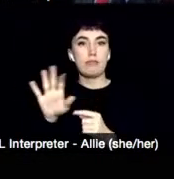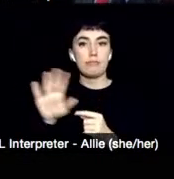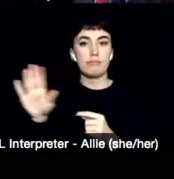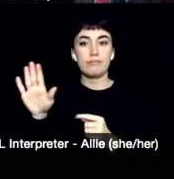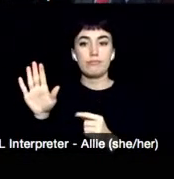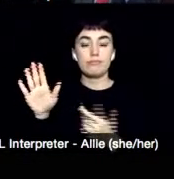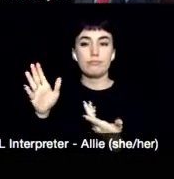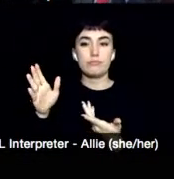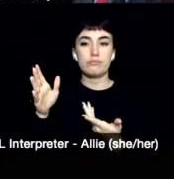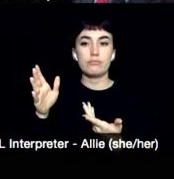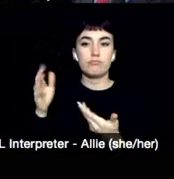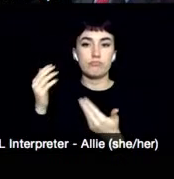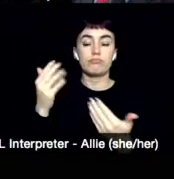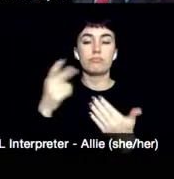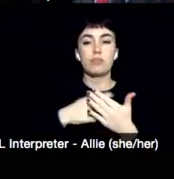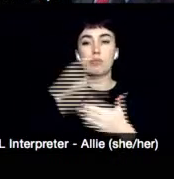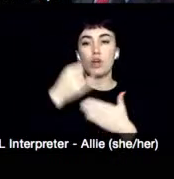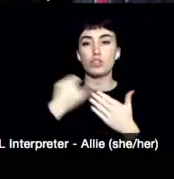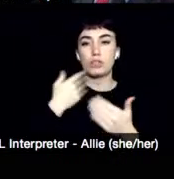getting a project done.